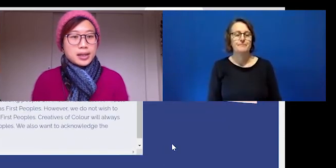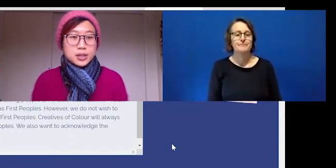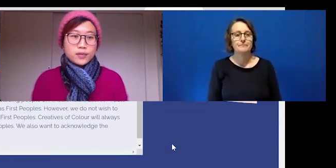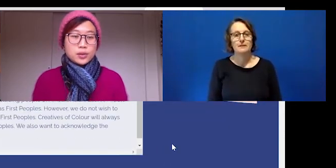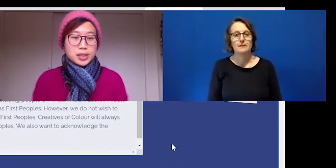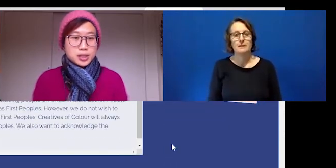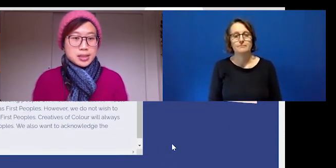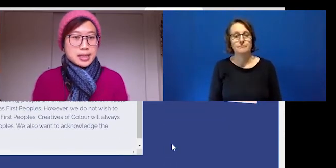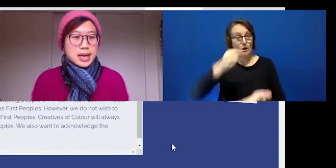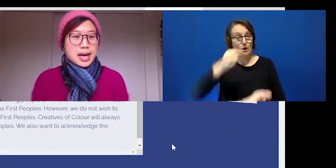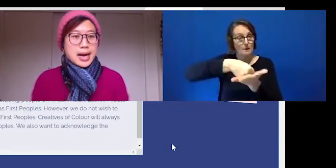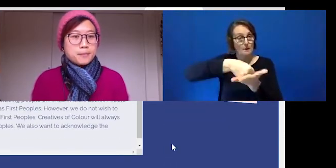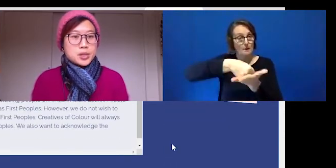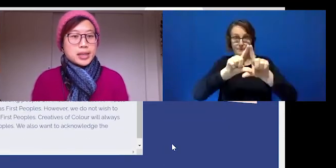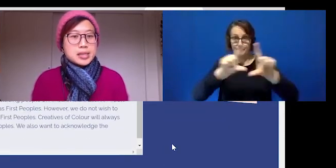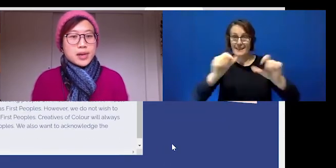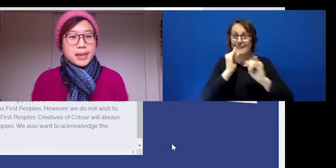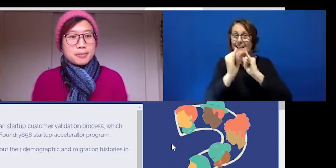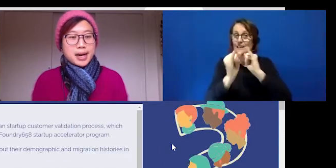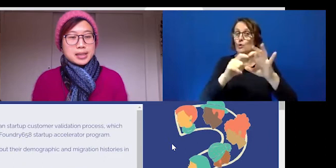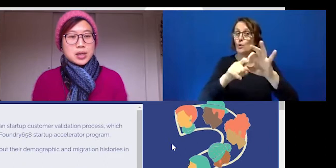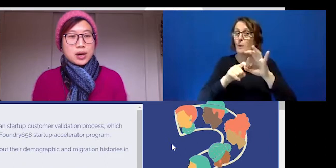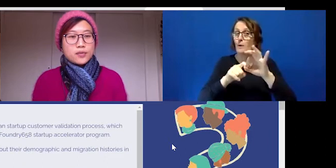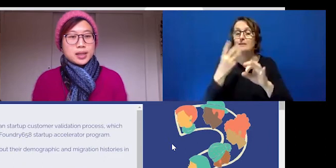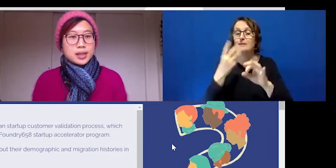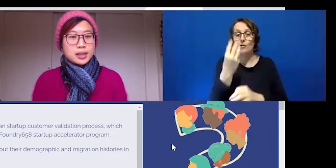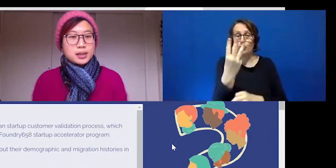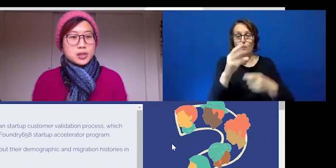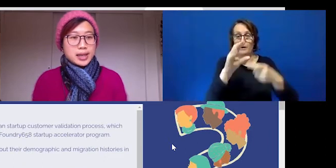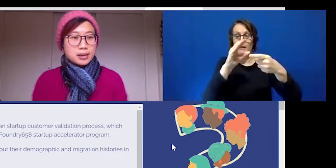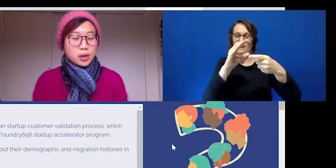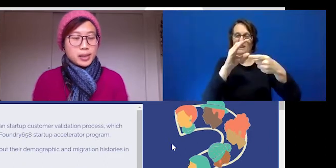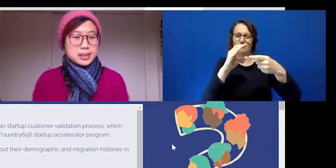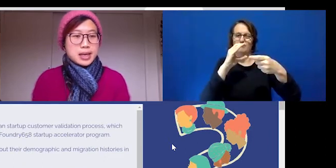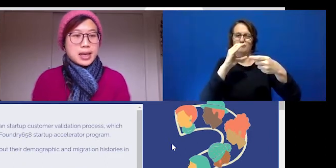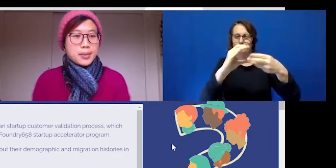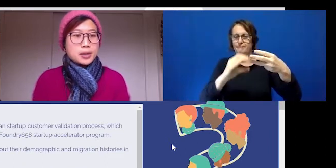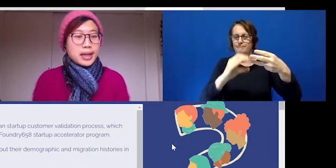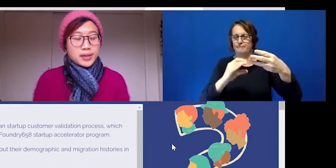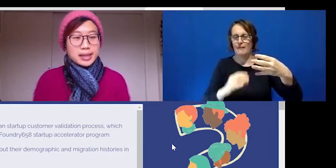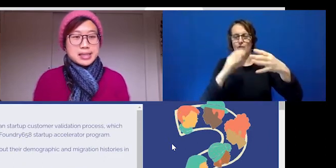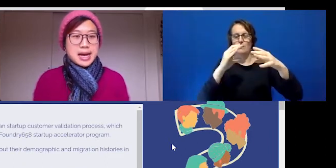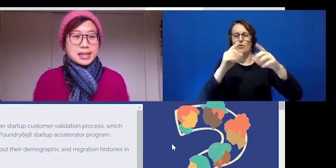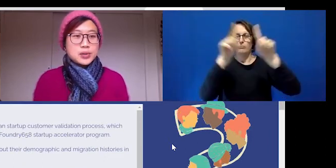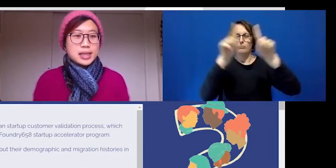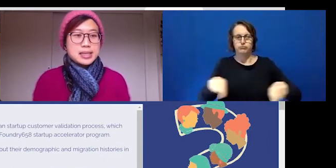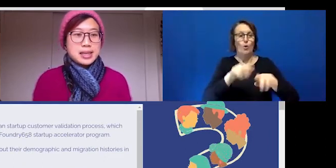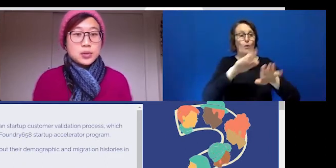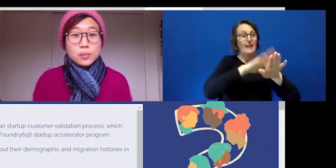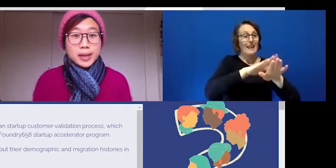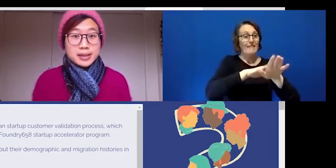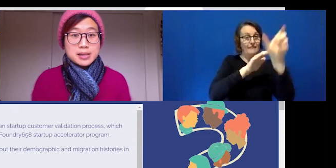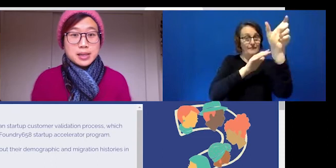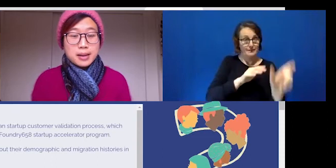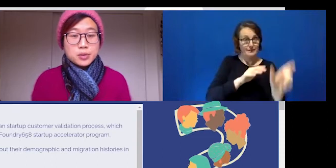are the interview questions. So there's three main parts of the screen at the moment. On the left-hand side, you can see